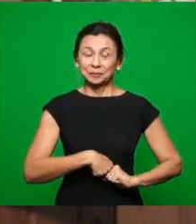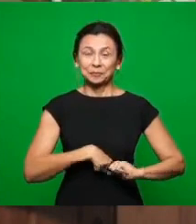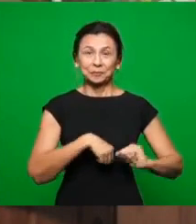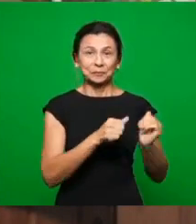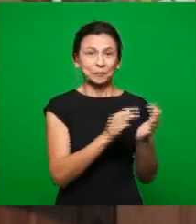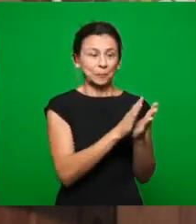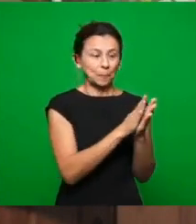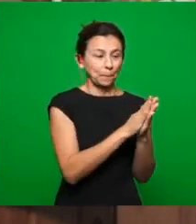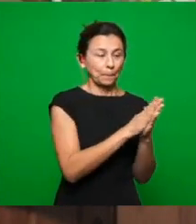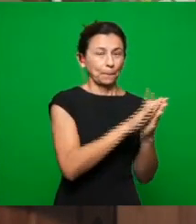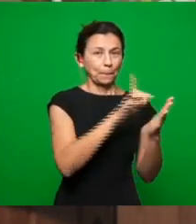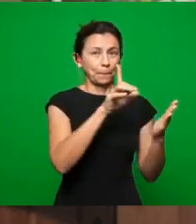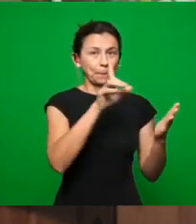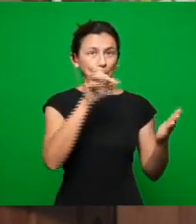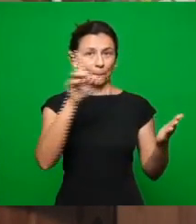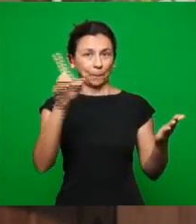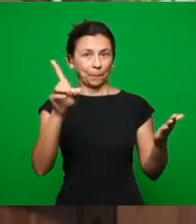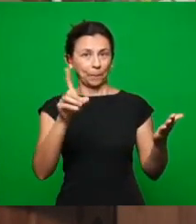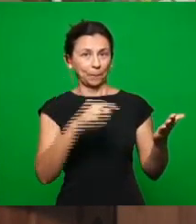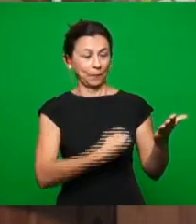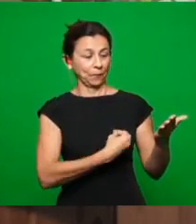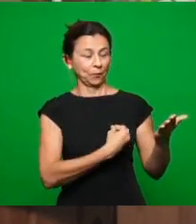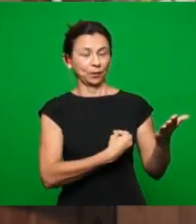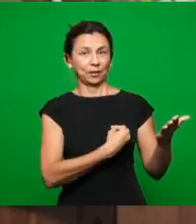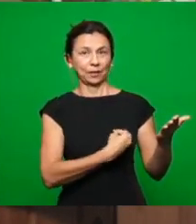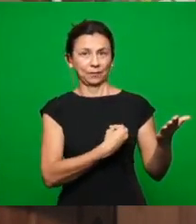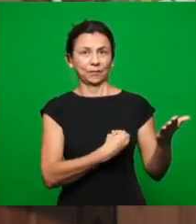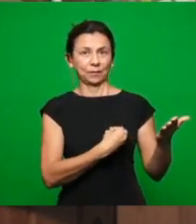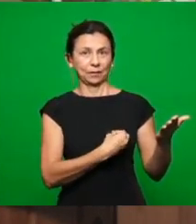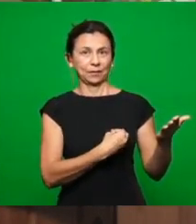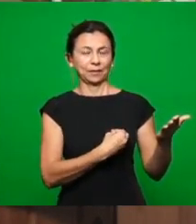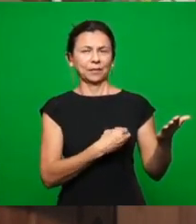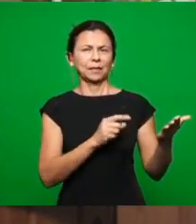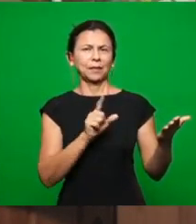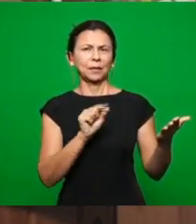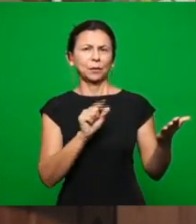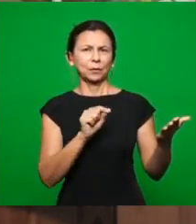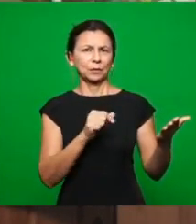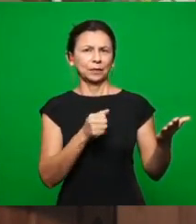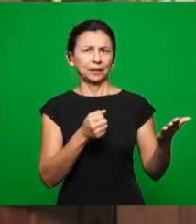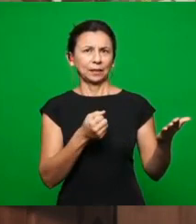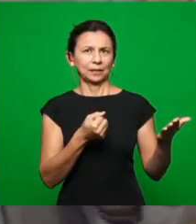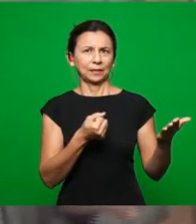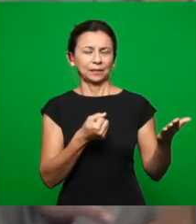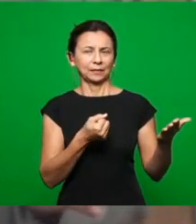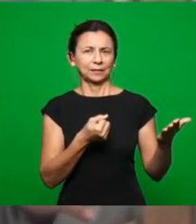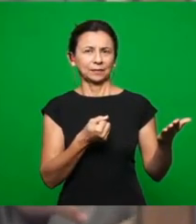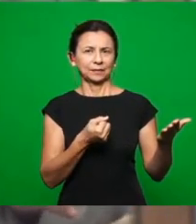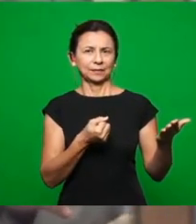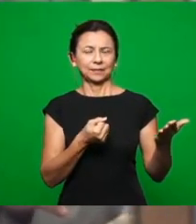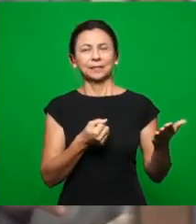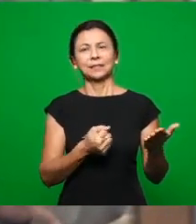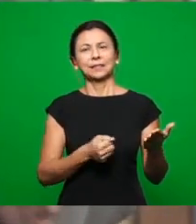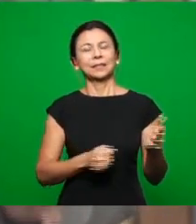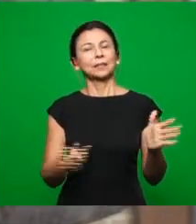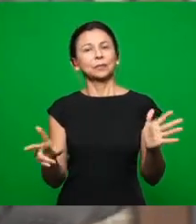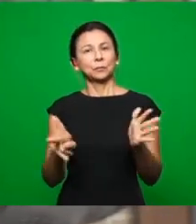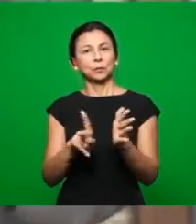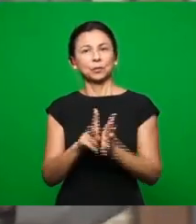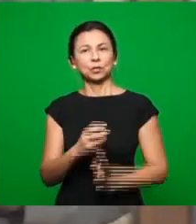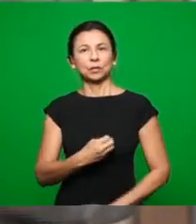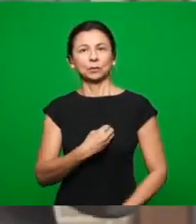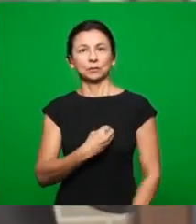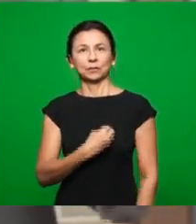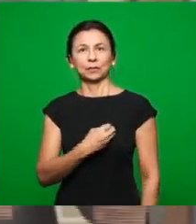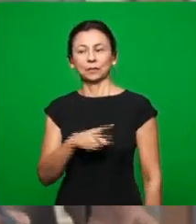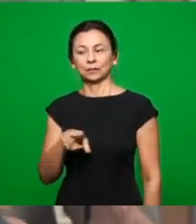of life and the living word. What is the word of life? The word of life is what in product life there is